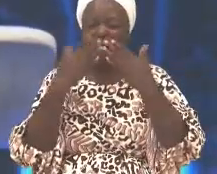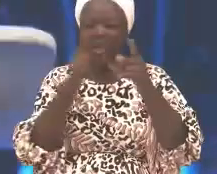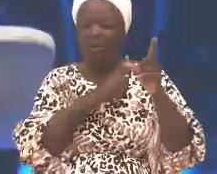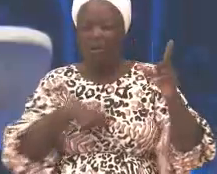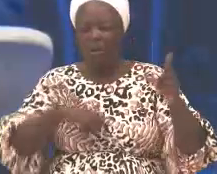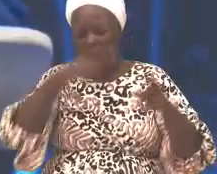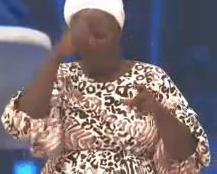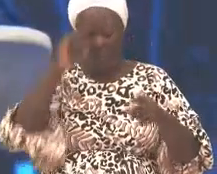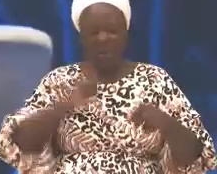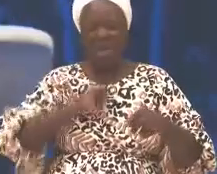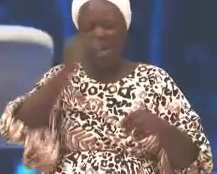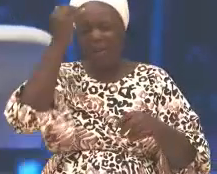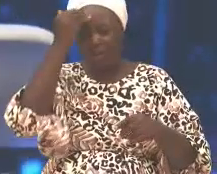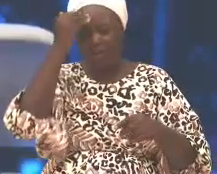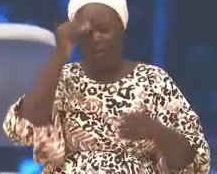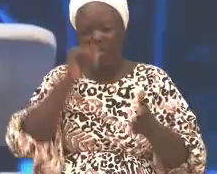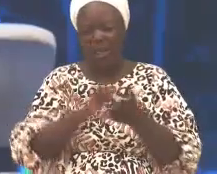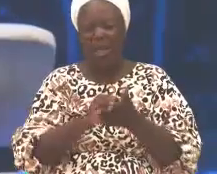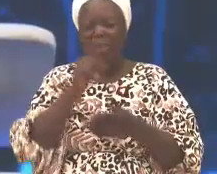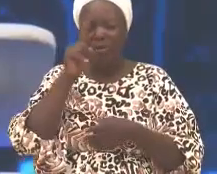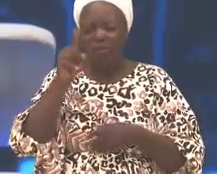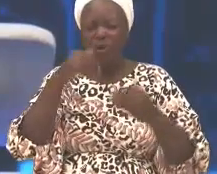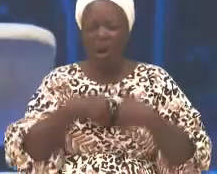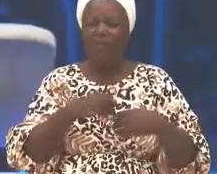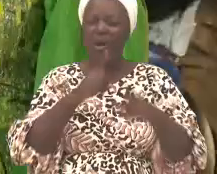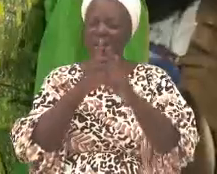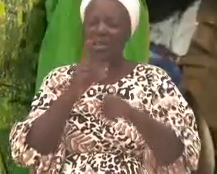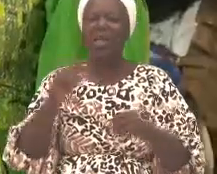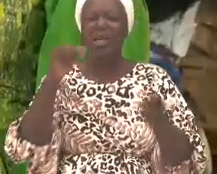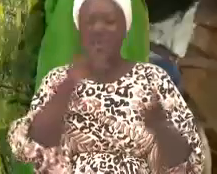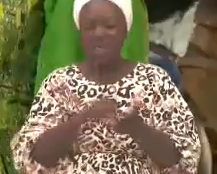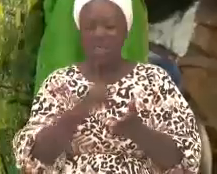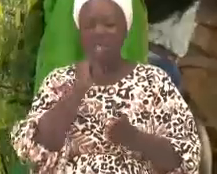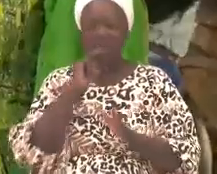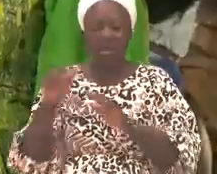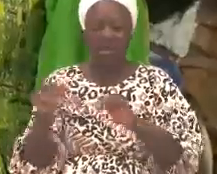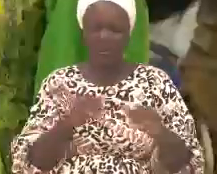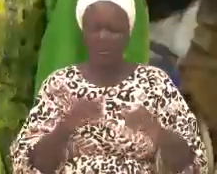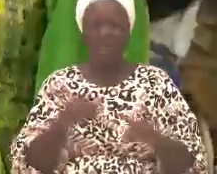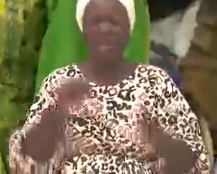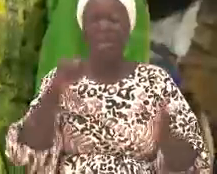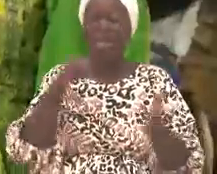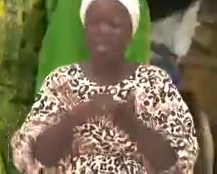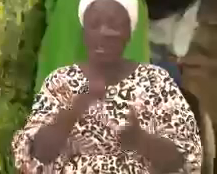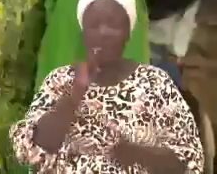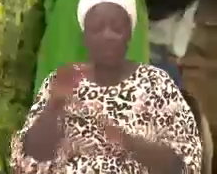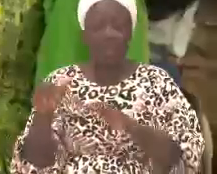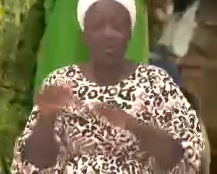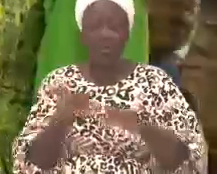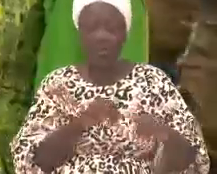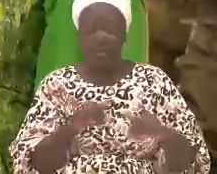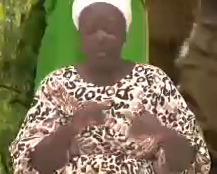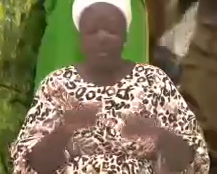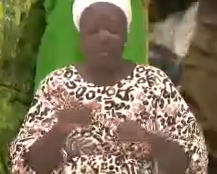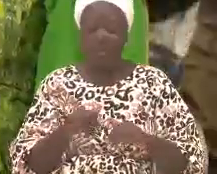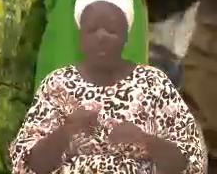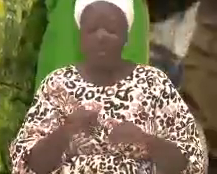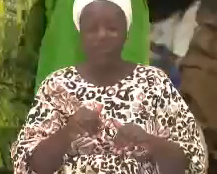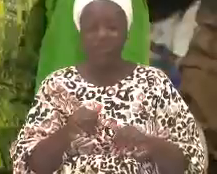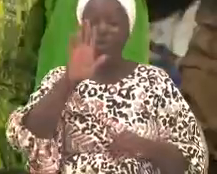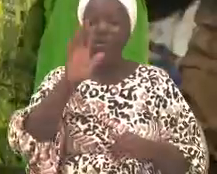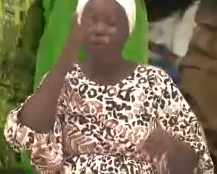you have answered. It is done. It is done. Your promise